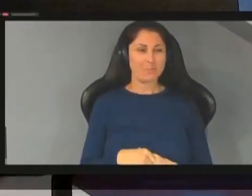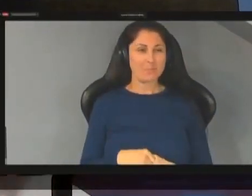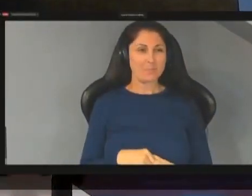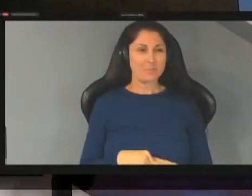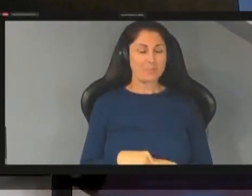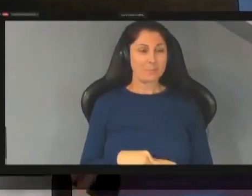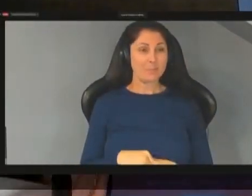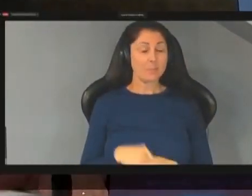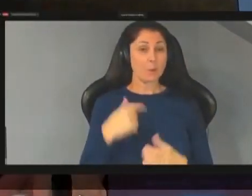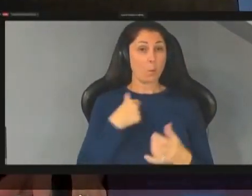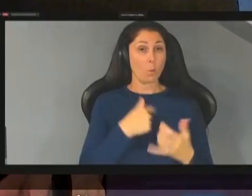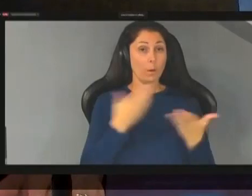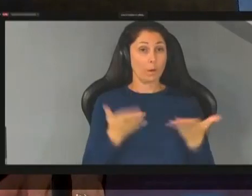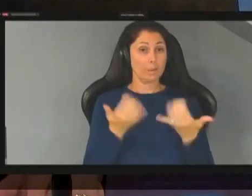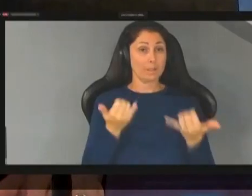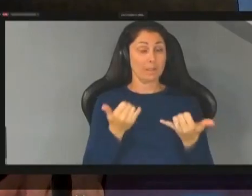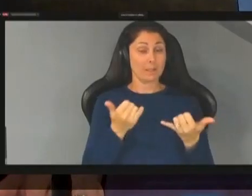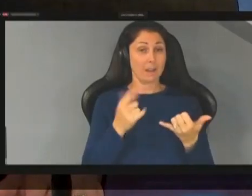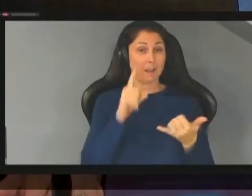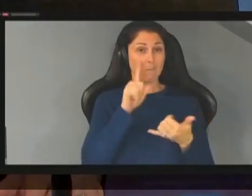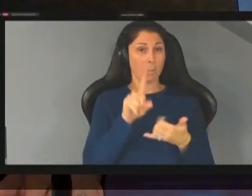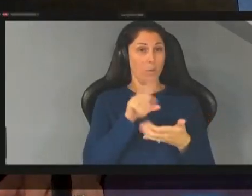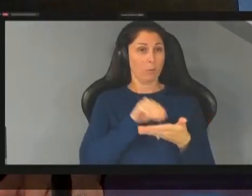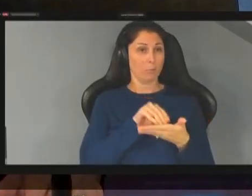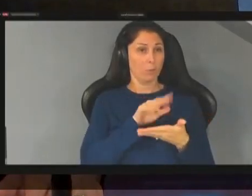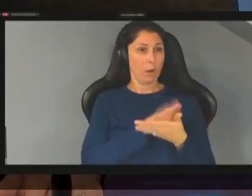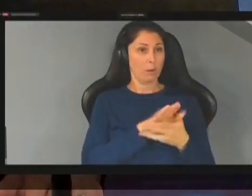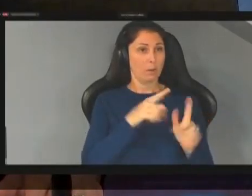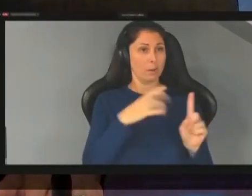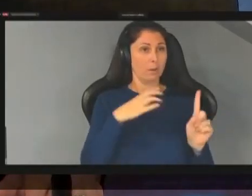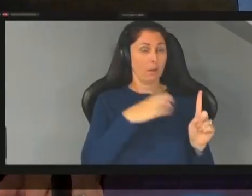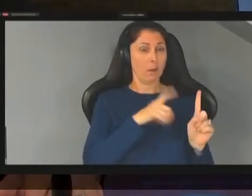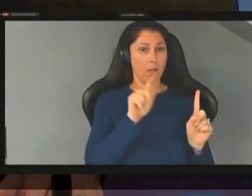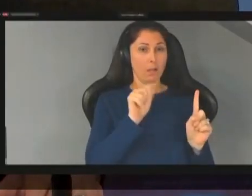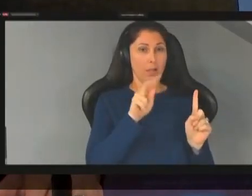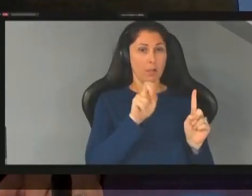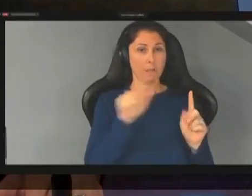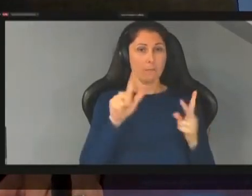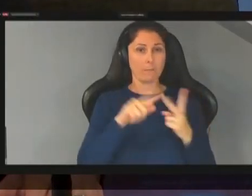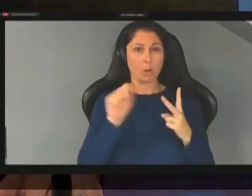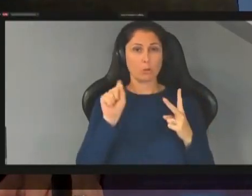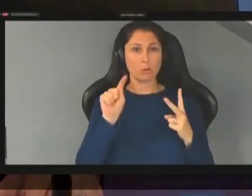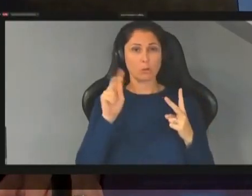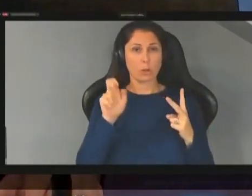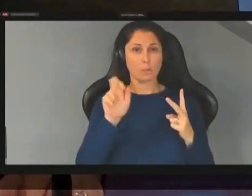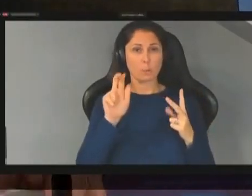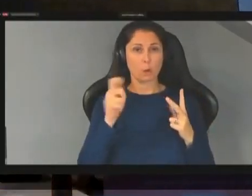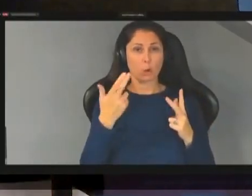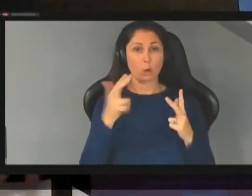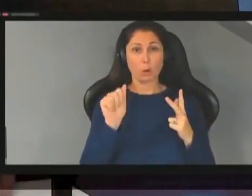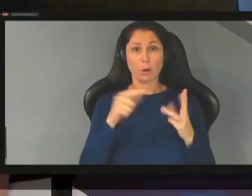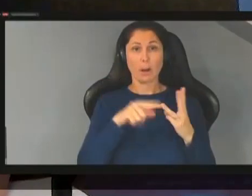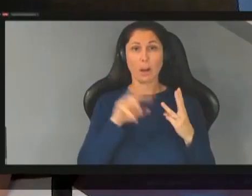And we're joined today, for the record, by Councilman Lavelle, Councilwoman Strasburger, and Councilwoman Warwick.